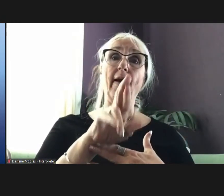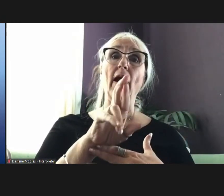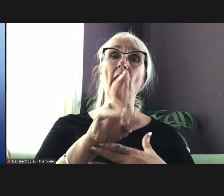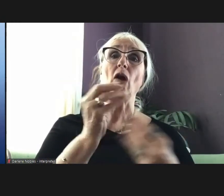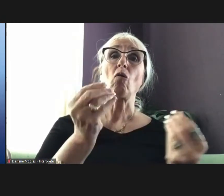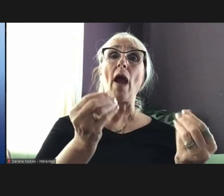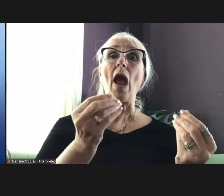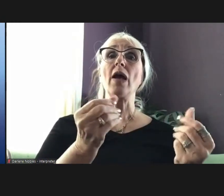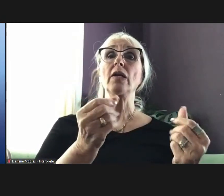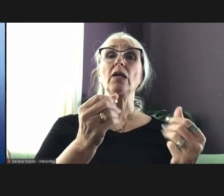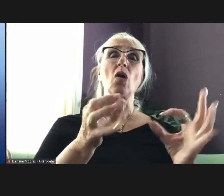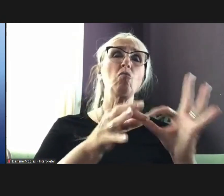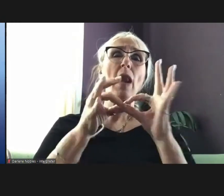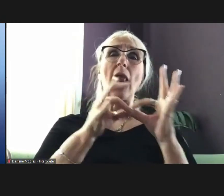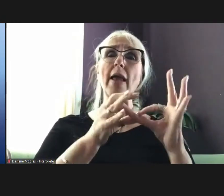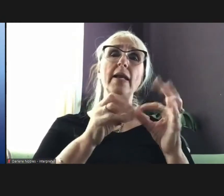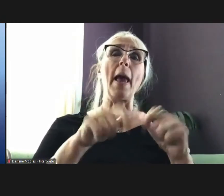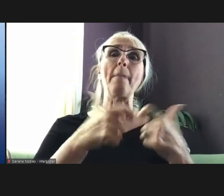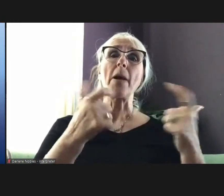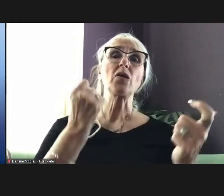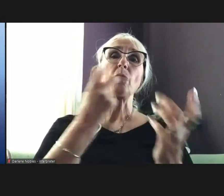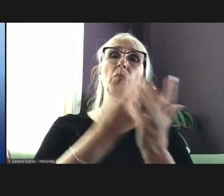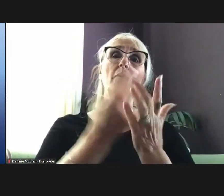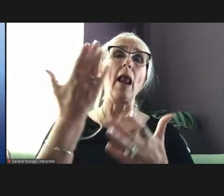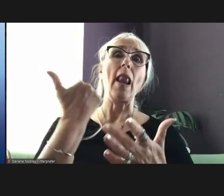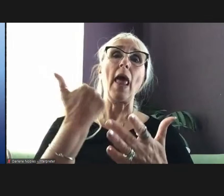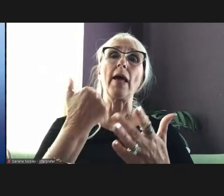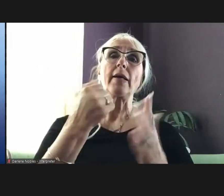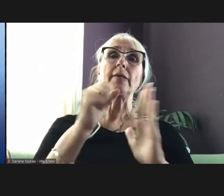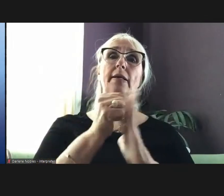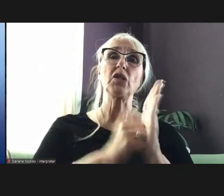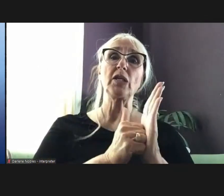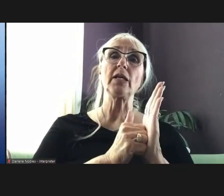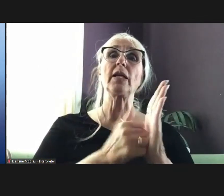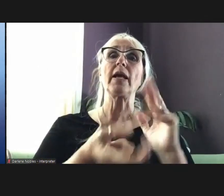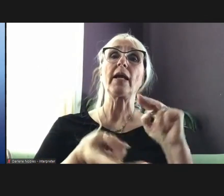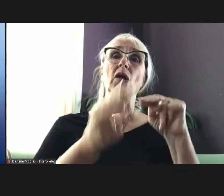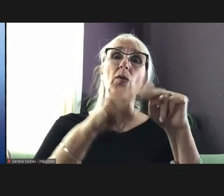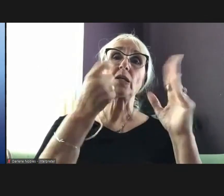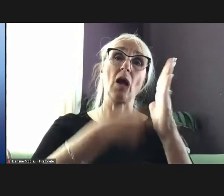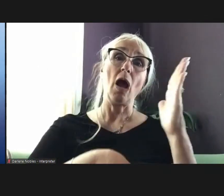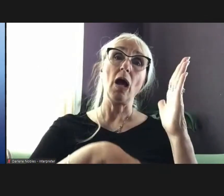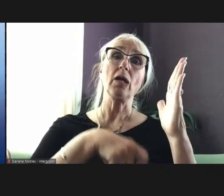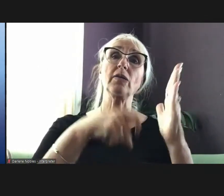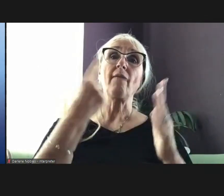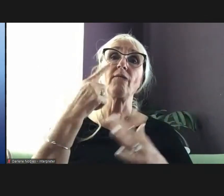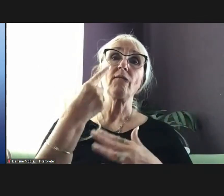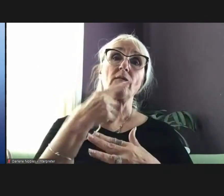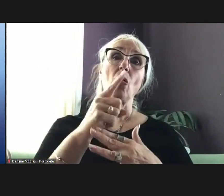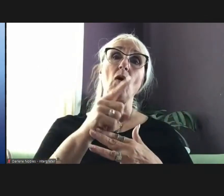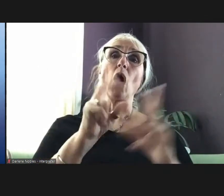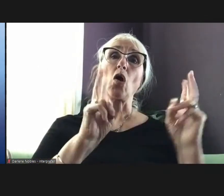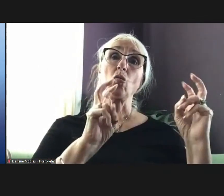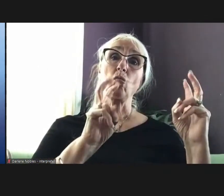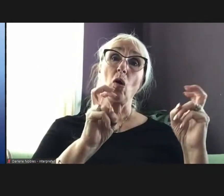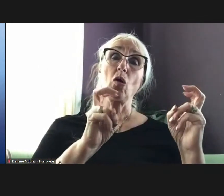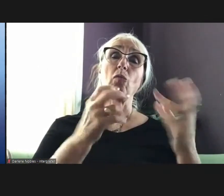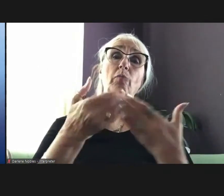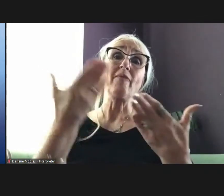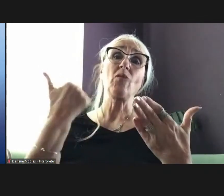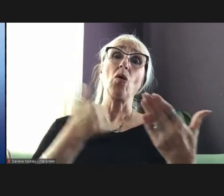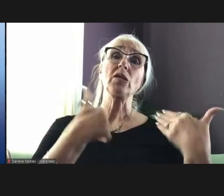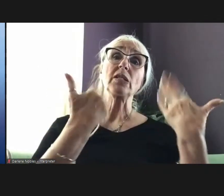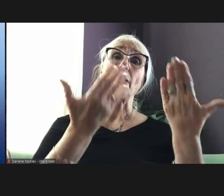to an amount you approved on the last agenda. There was an increased cost on a quote that had previously been submitted to